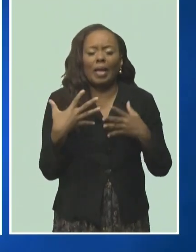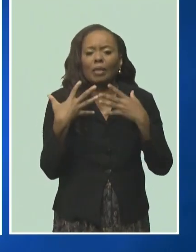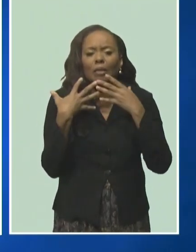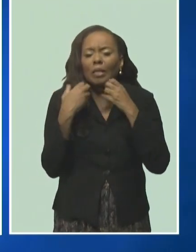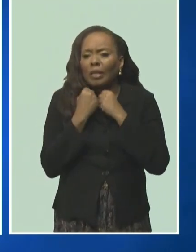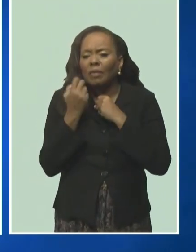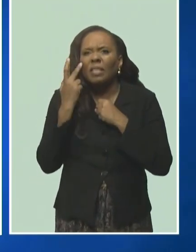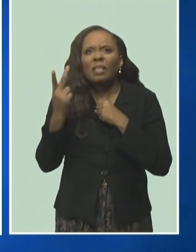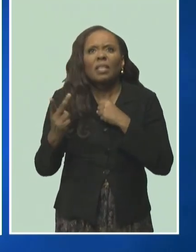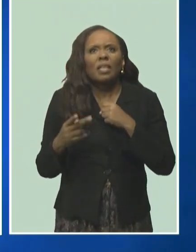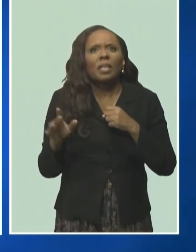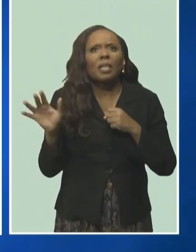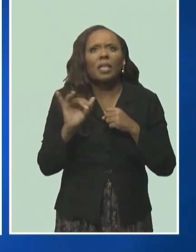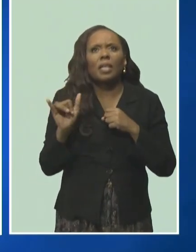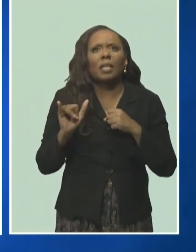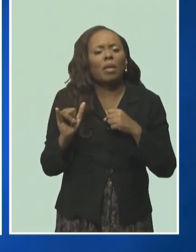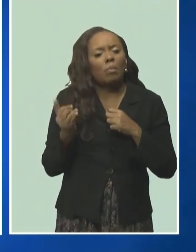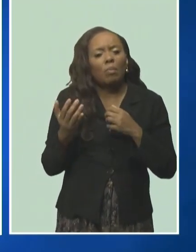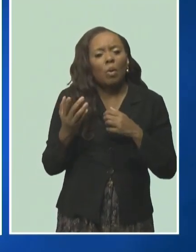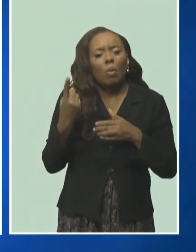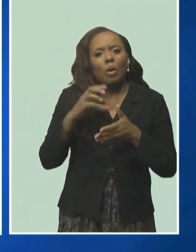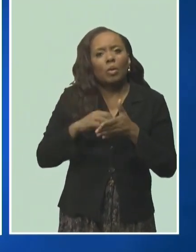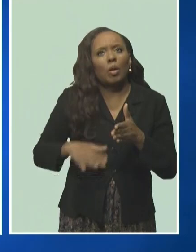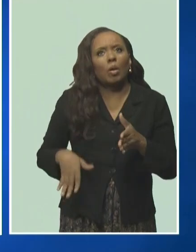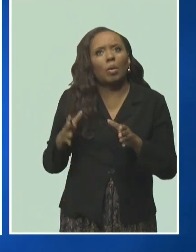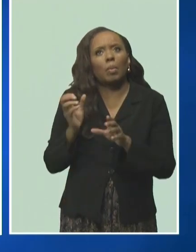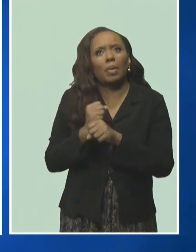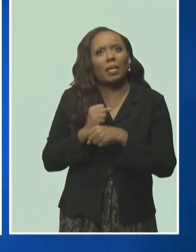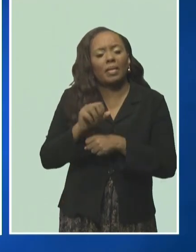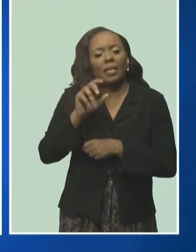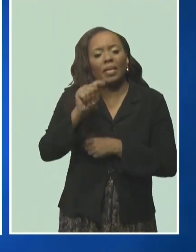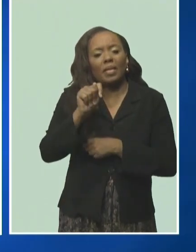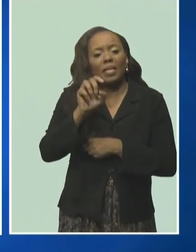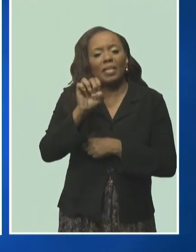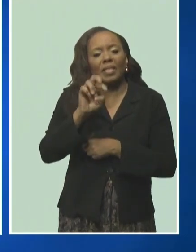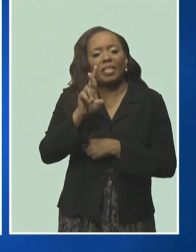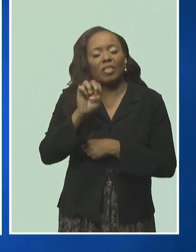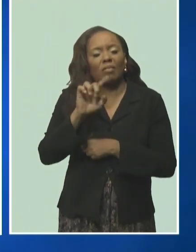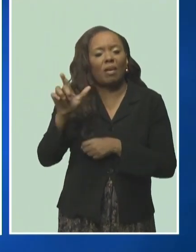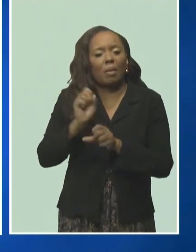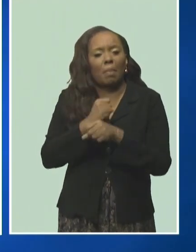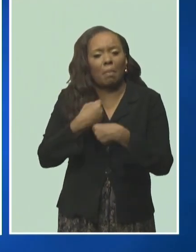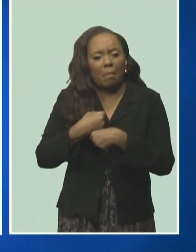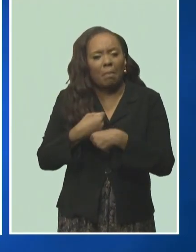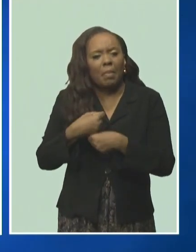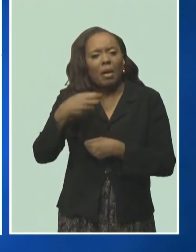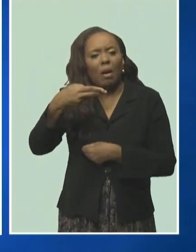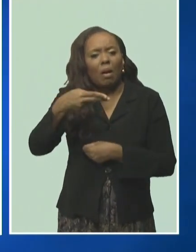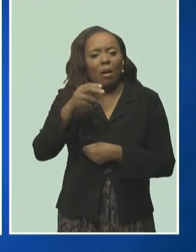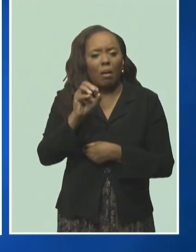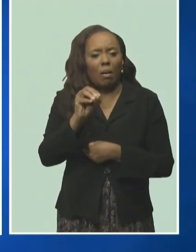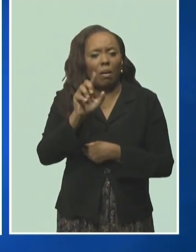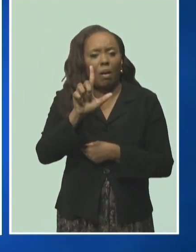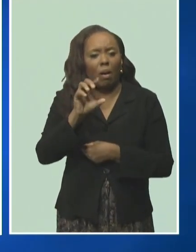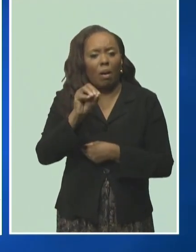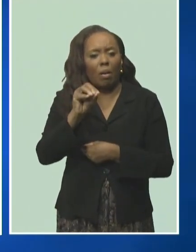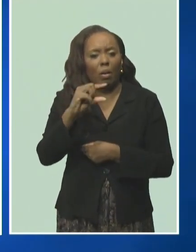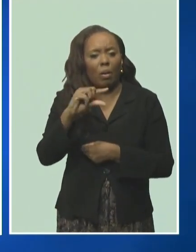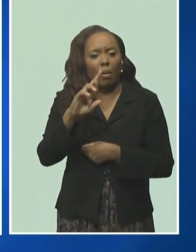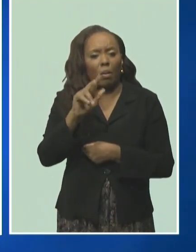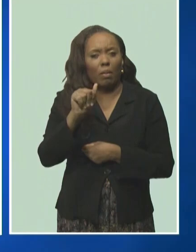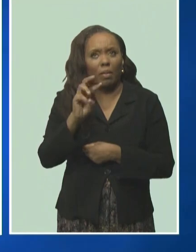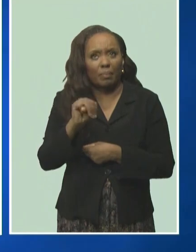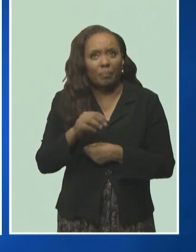I saw one of the students make. Terrell, yes. So this is something that we need to go